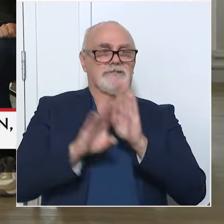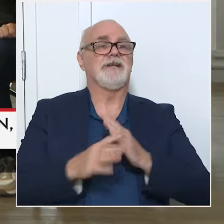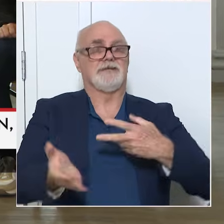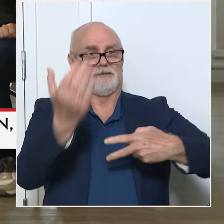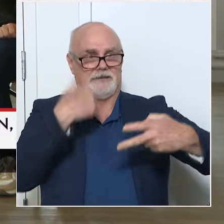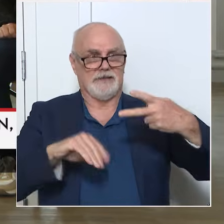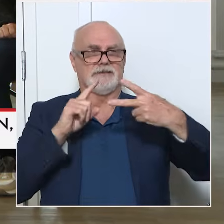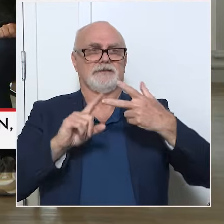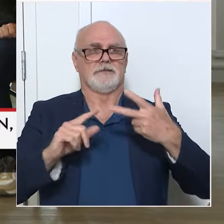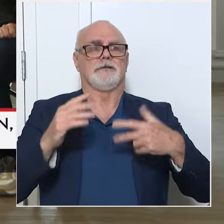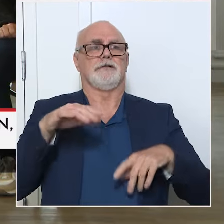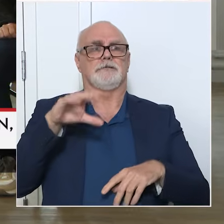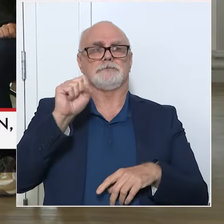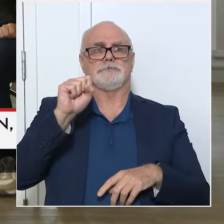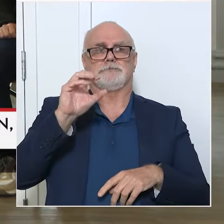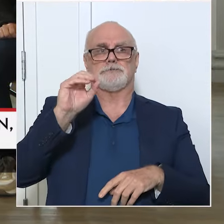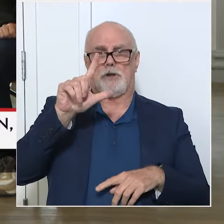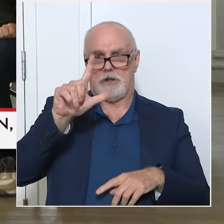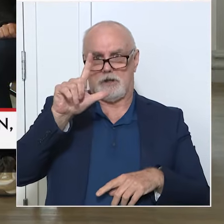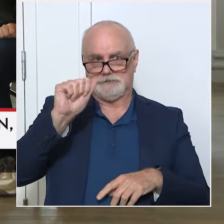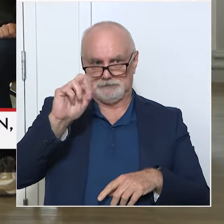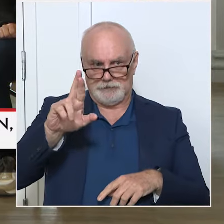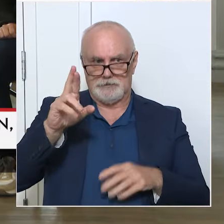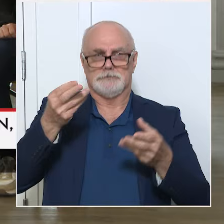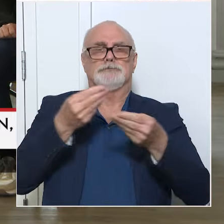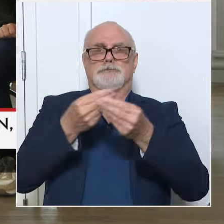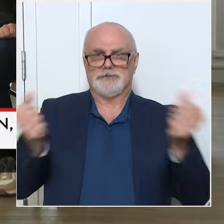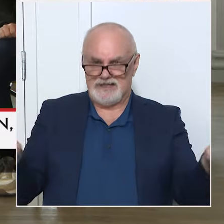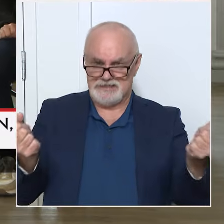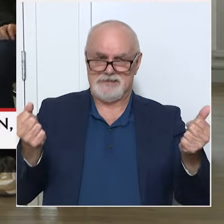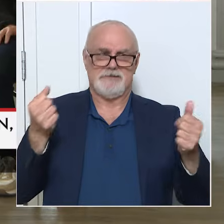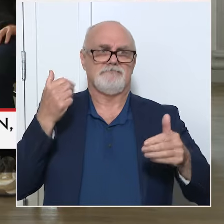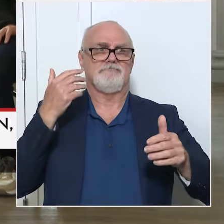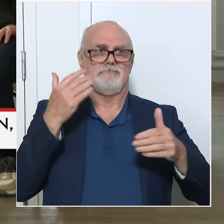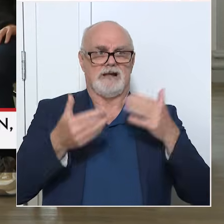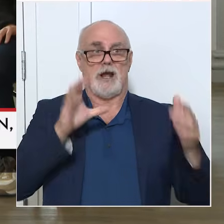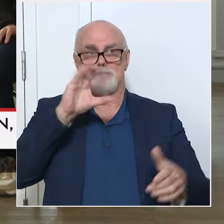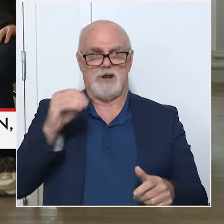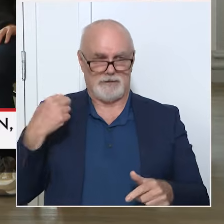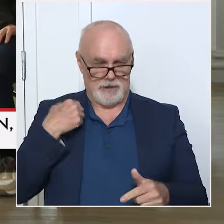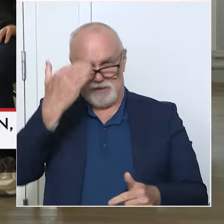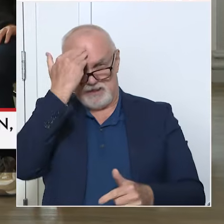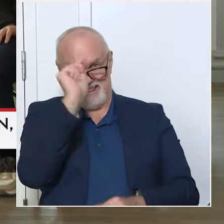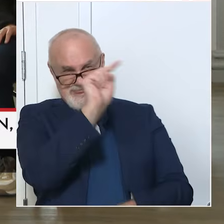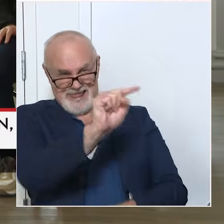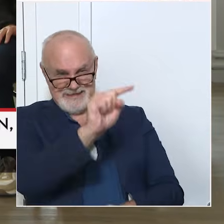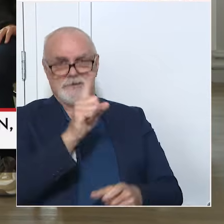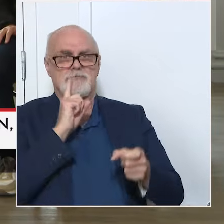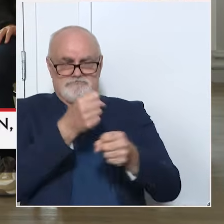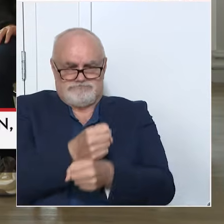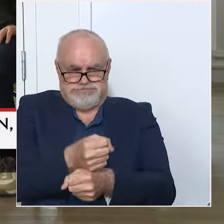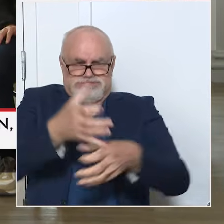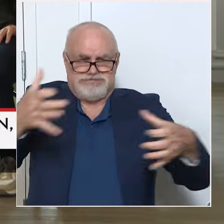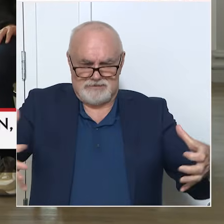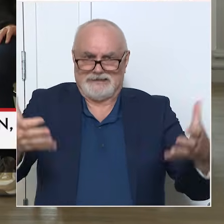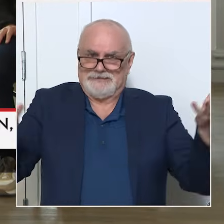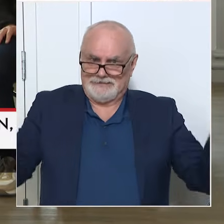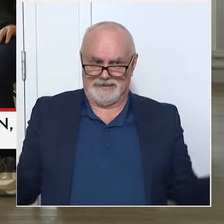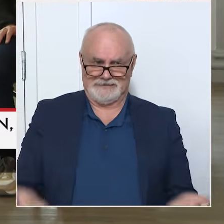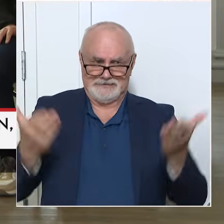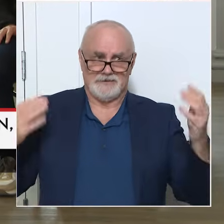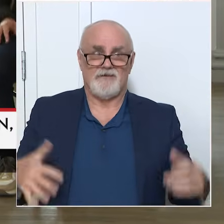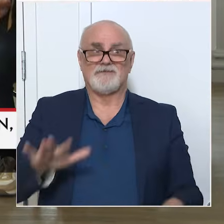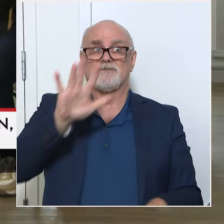Solution is also a company that we know and is expanding and will be adding 54